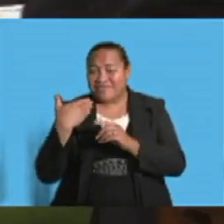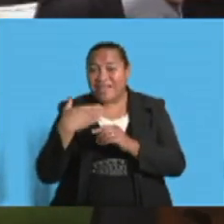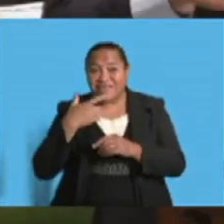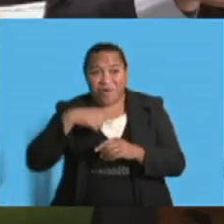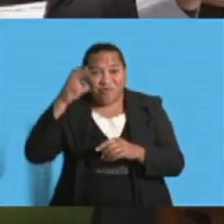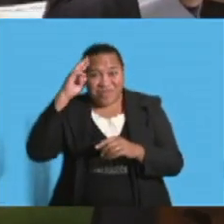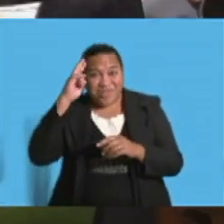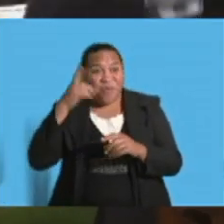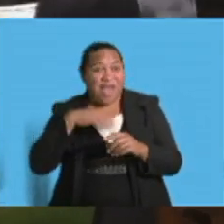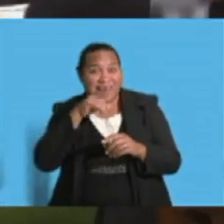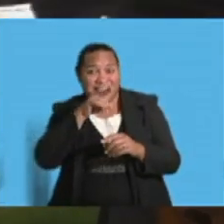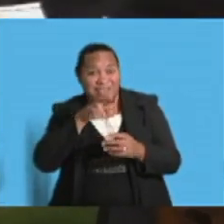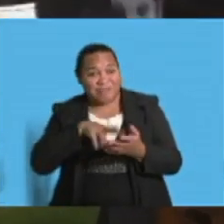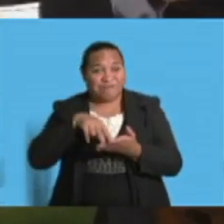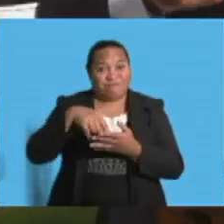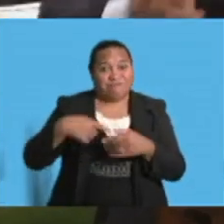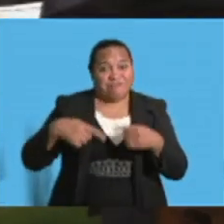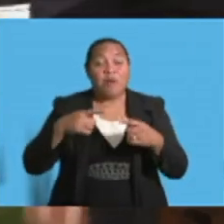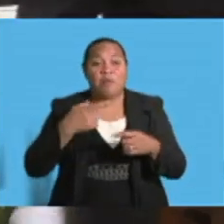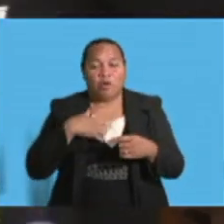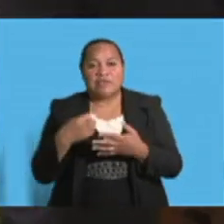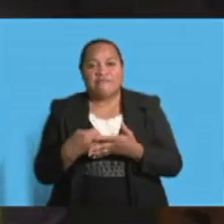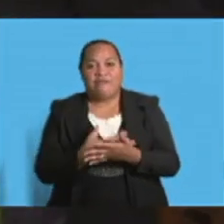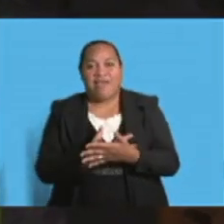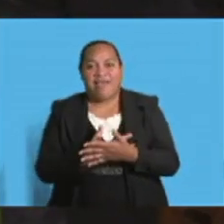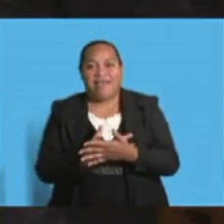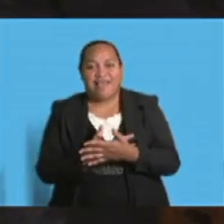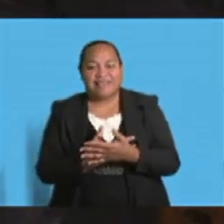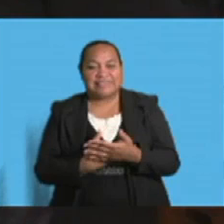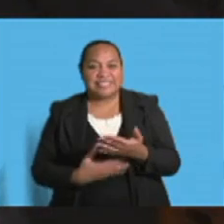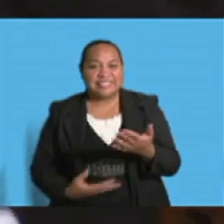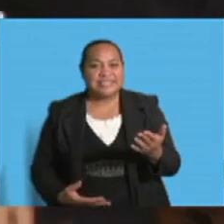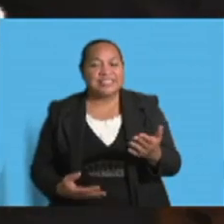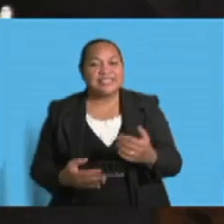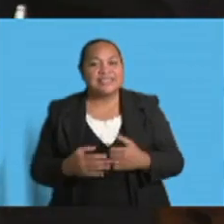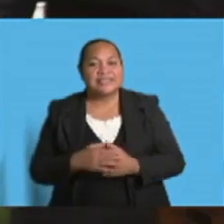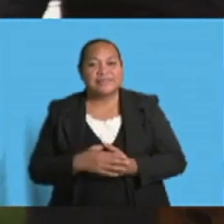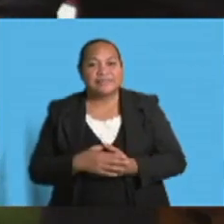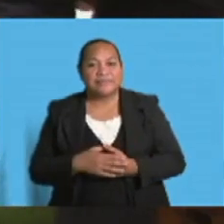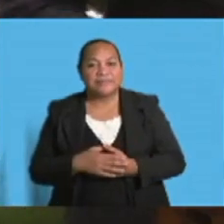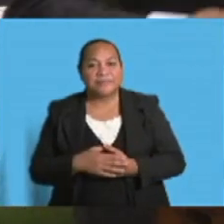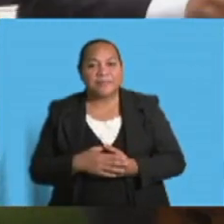why he's reacting to it, because he knows it's a fact. Madam Speaker,